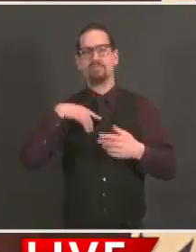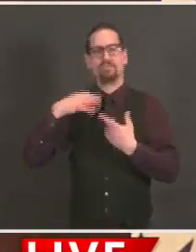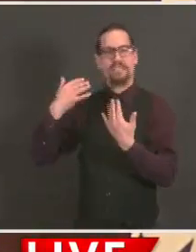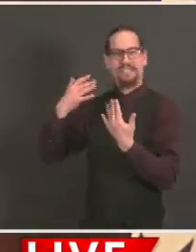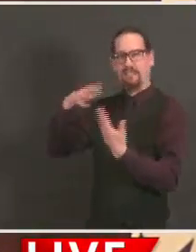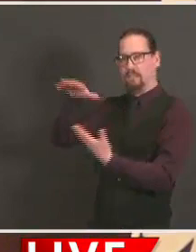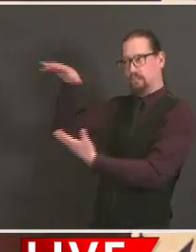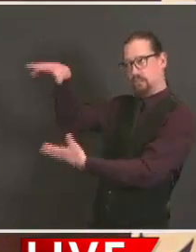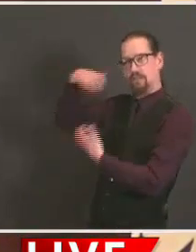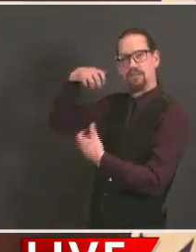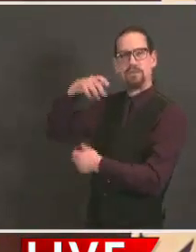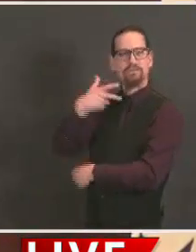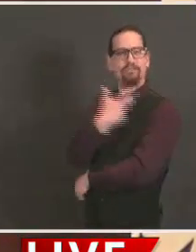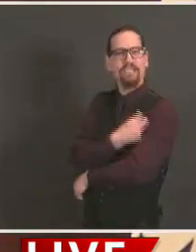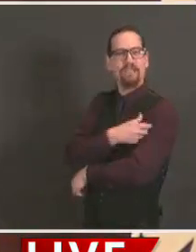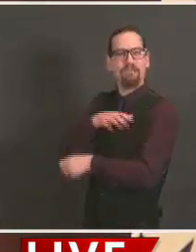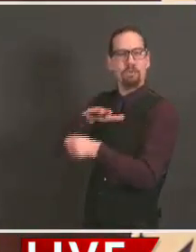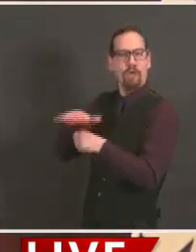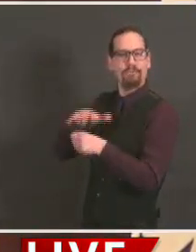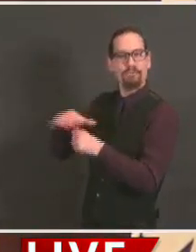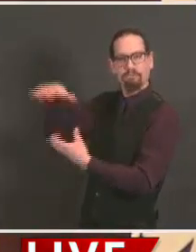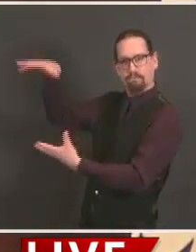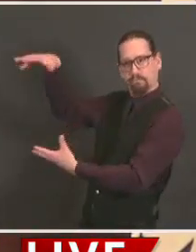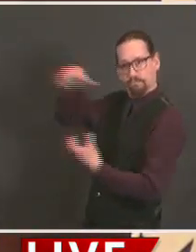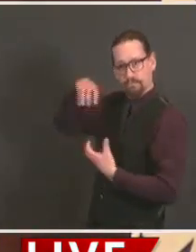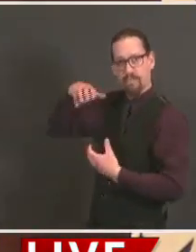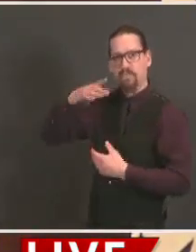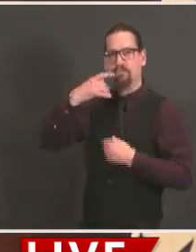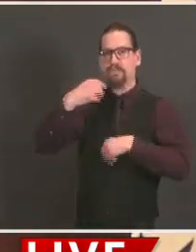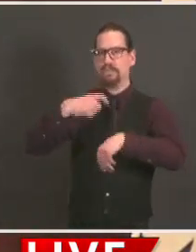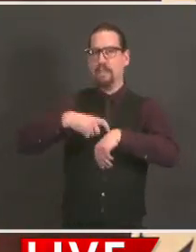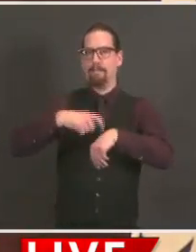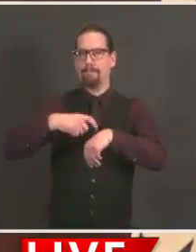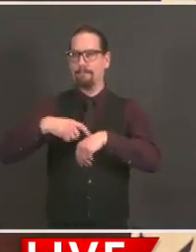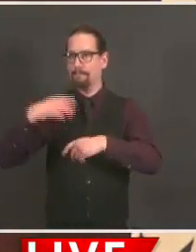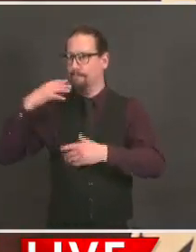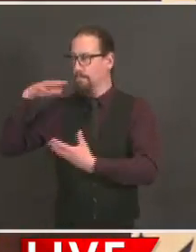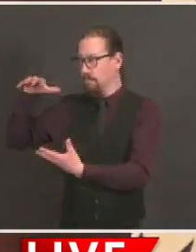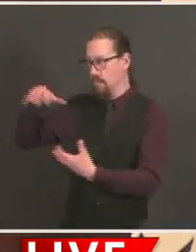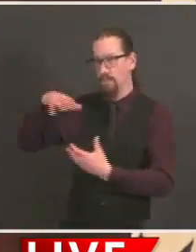provide people with a website and phone number that people will be able to use.